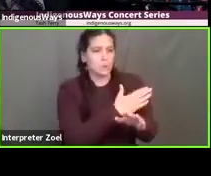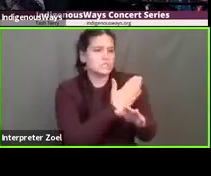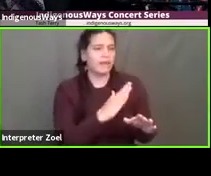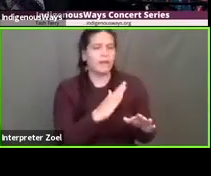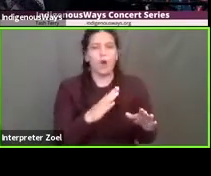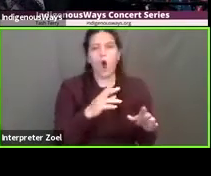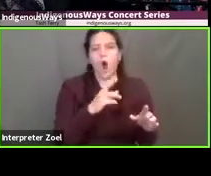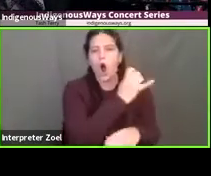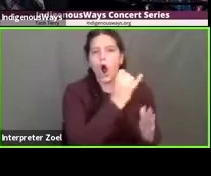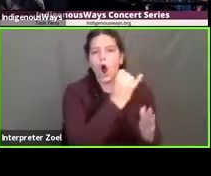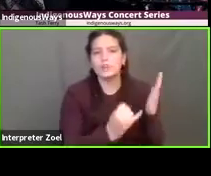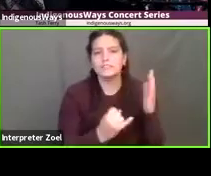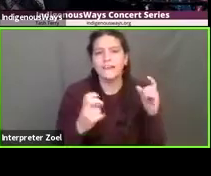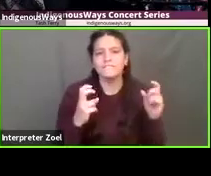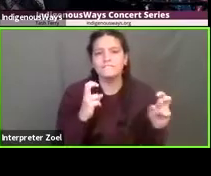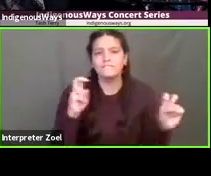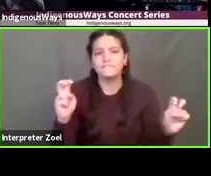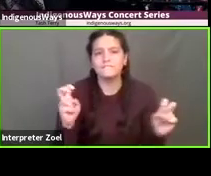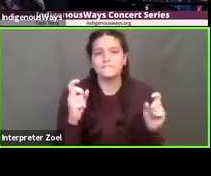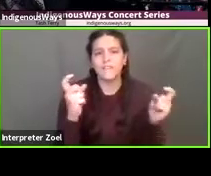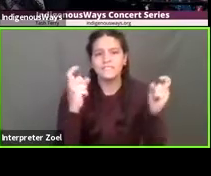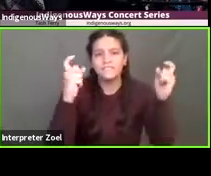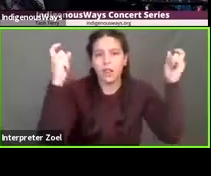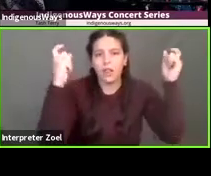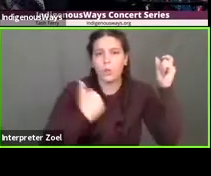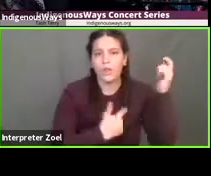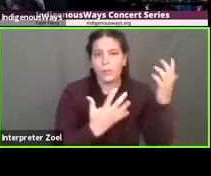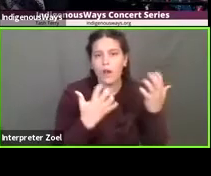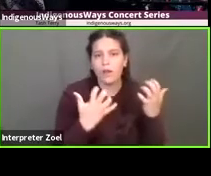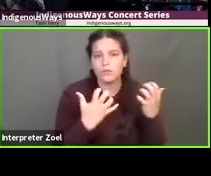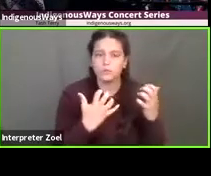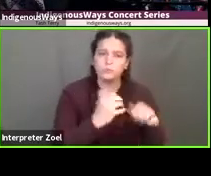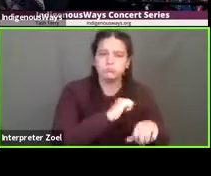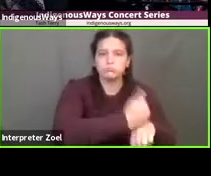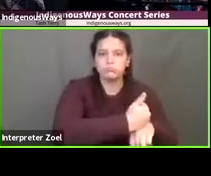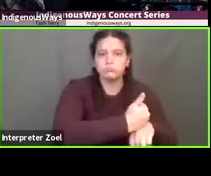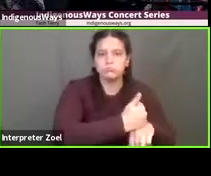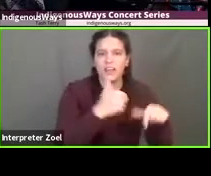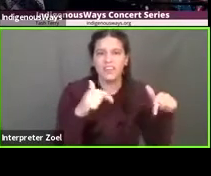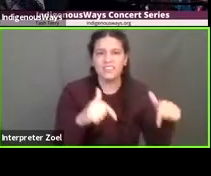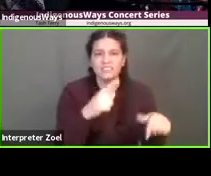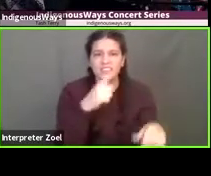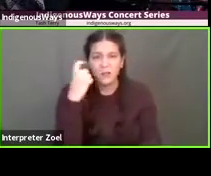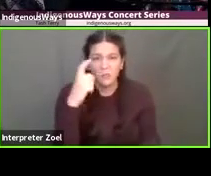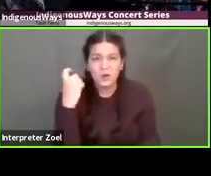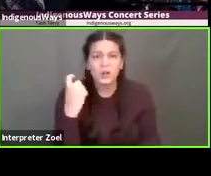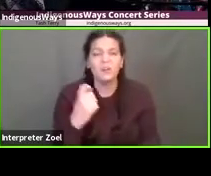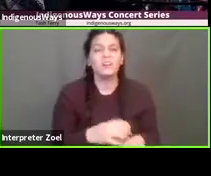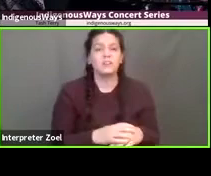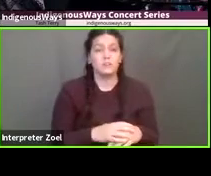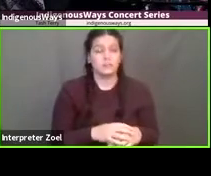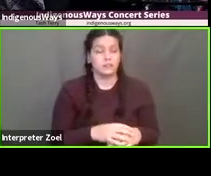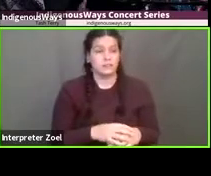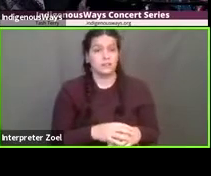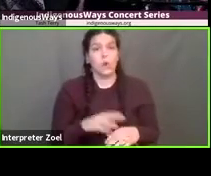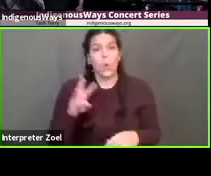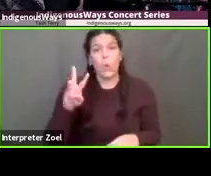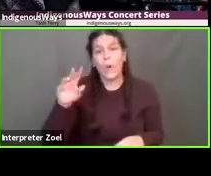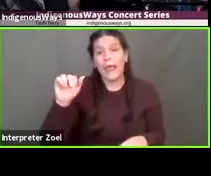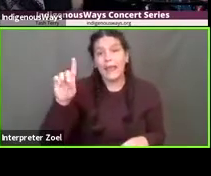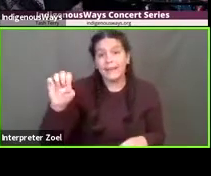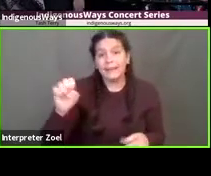with Dene College in September. And of course, Wade, you came to the first one at Dene College, and you see the background there. So